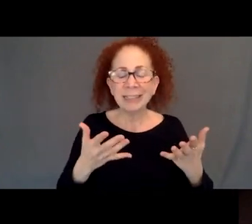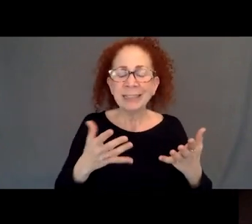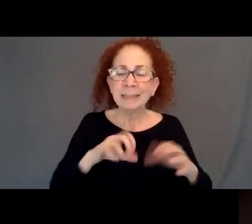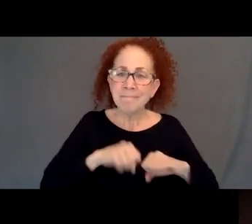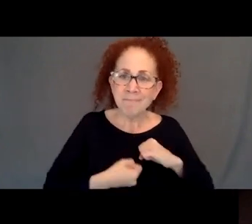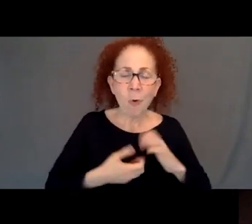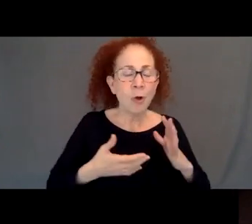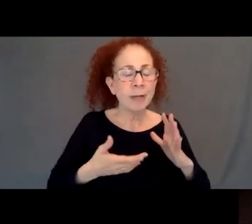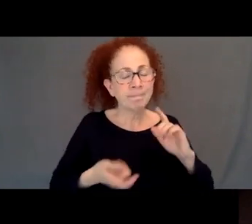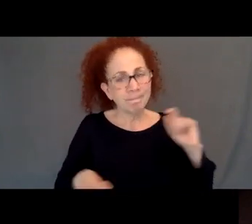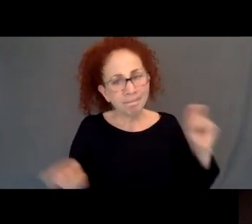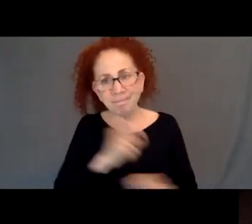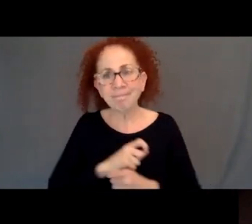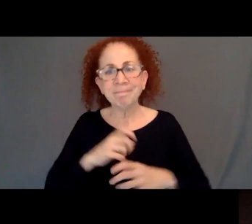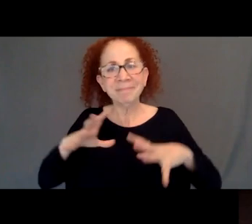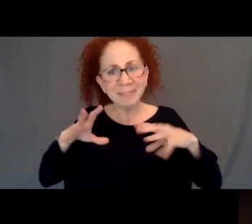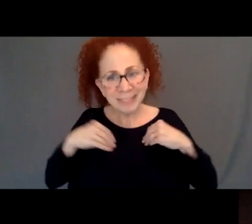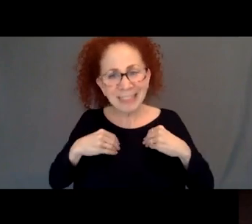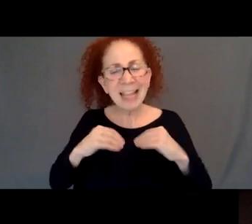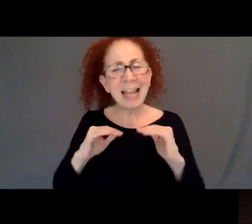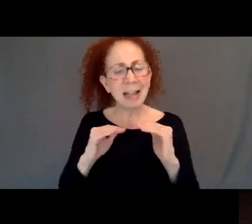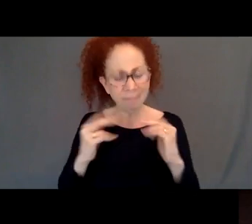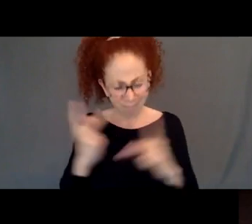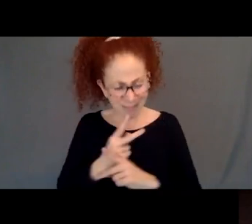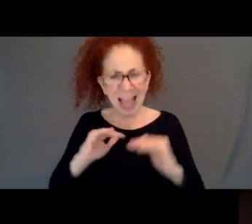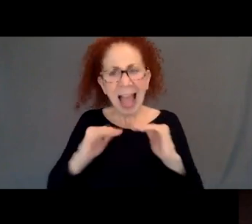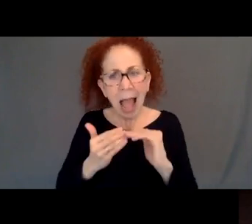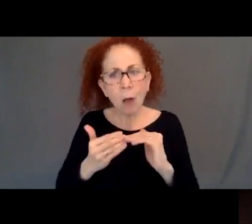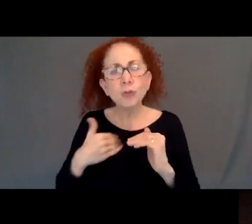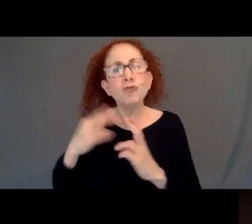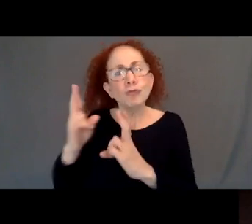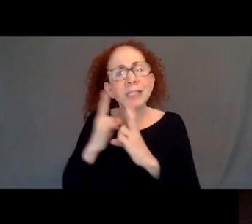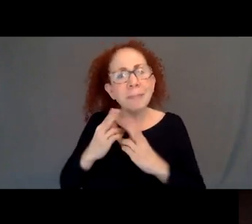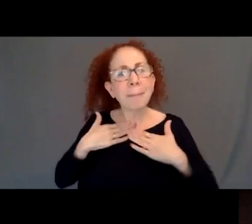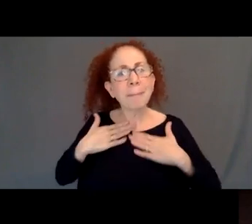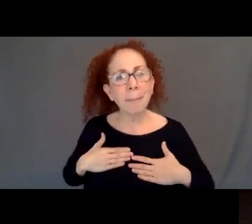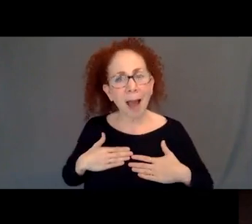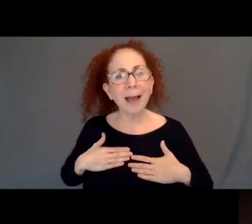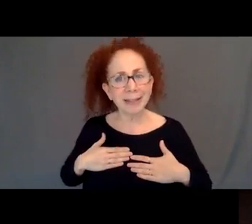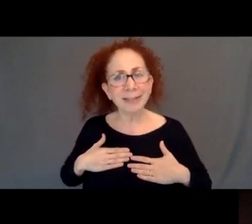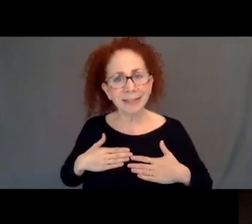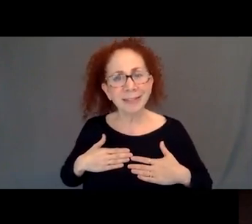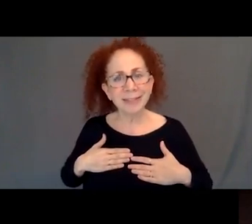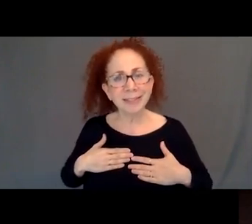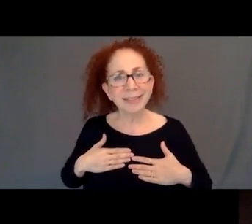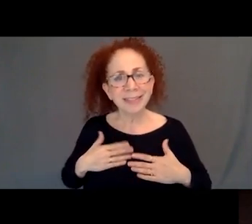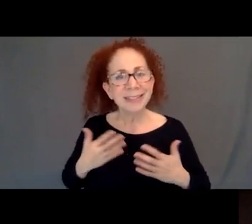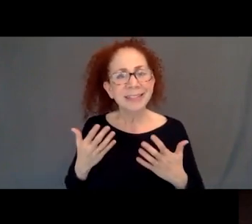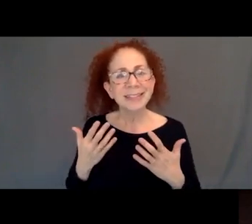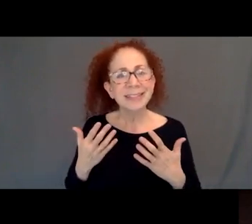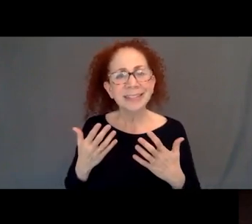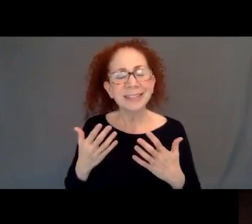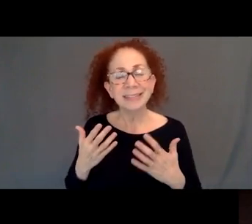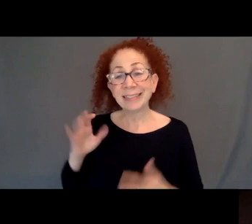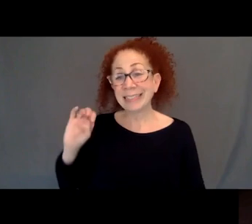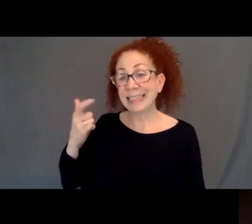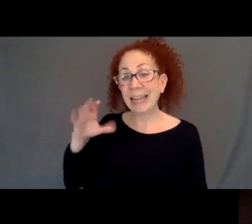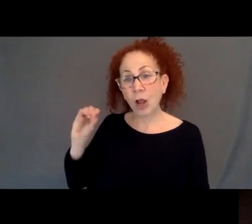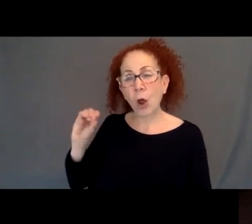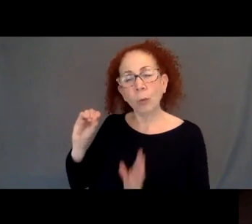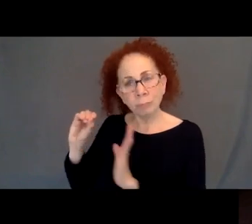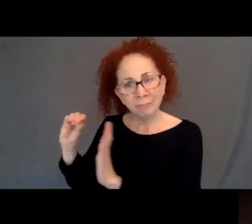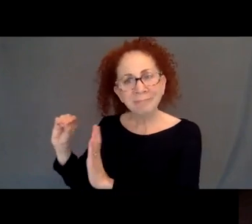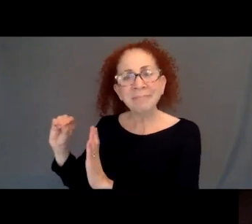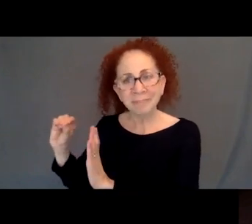to learn how to have to privilege a respect for my own body before, you know, letting the ego leak.